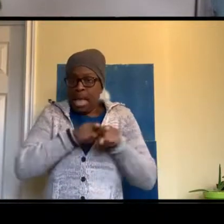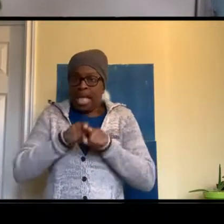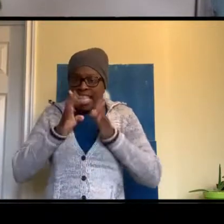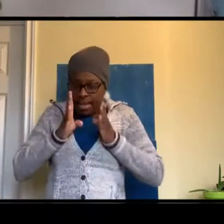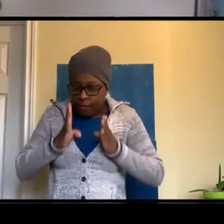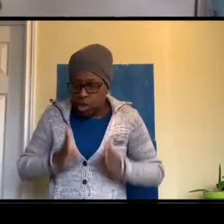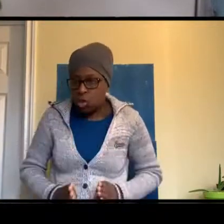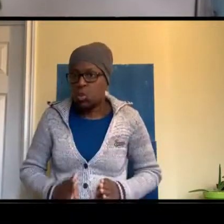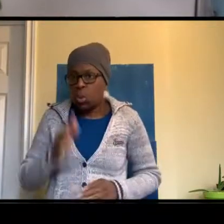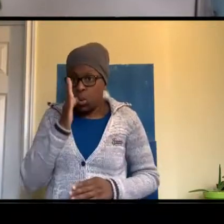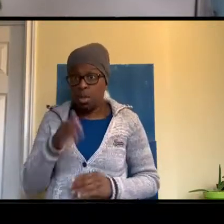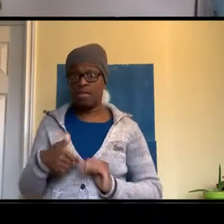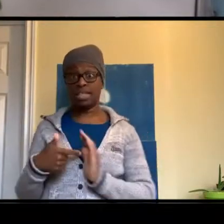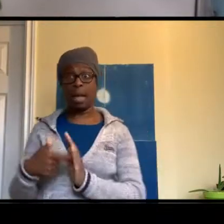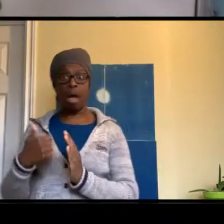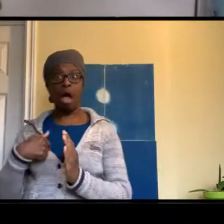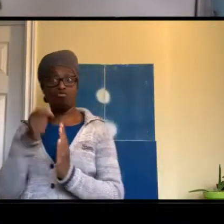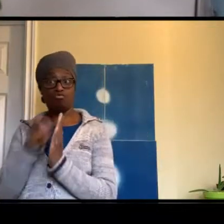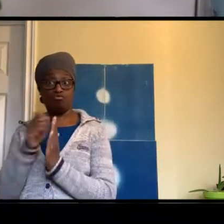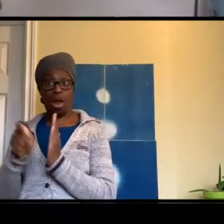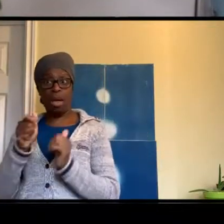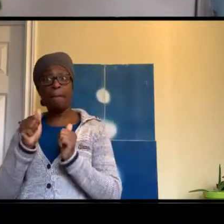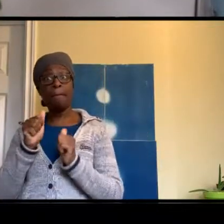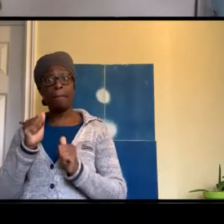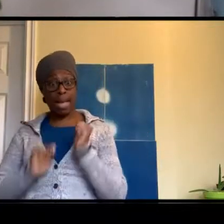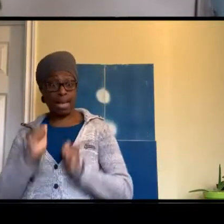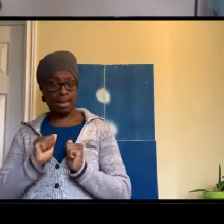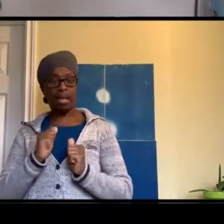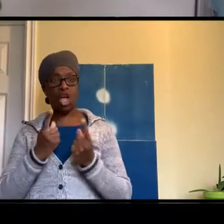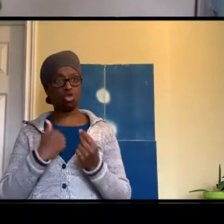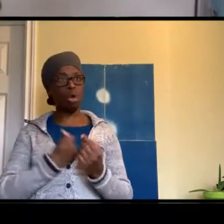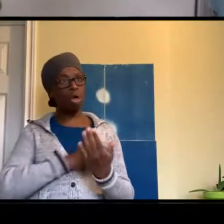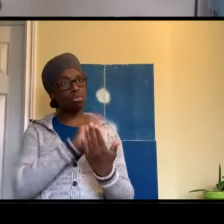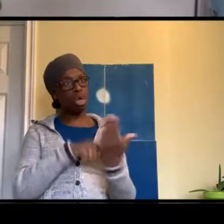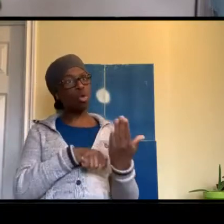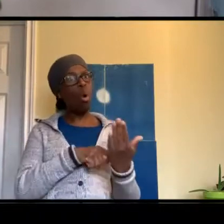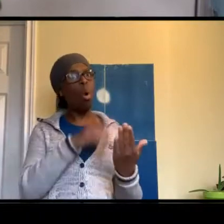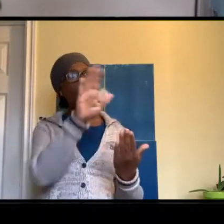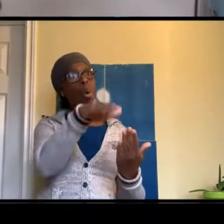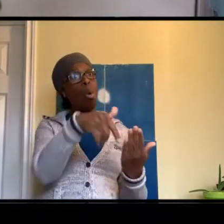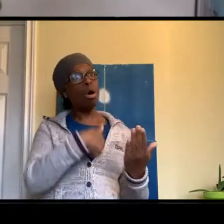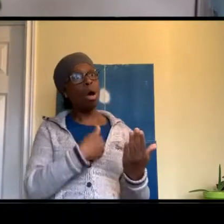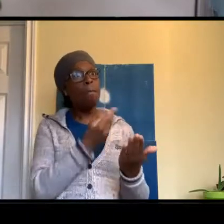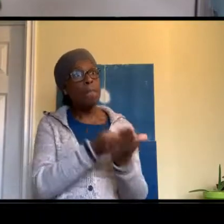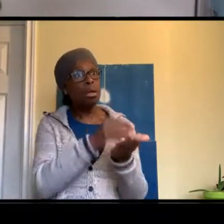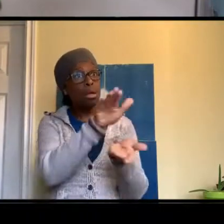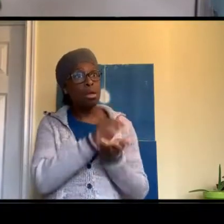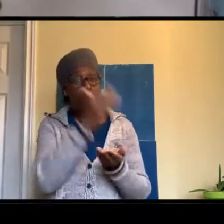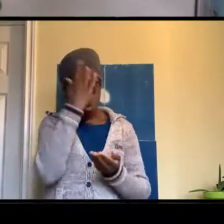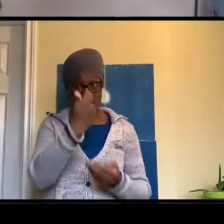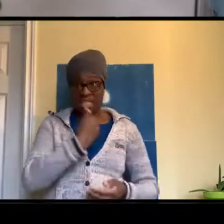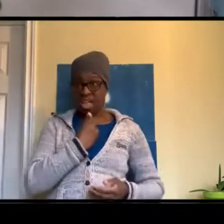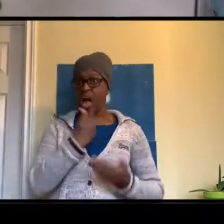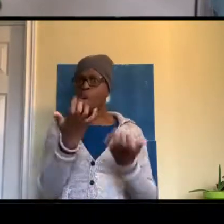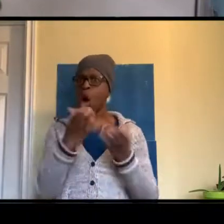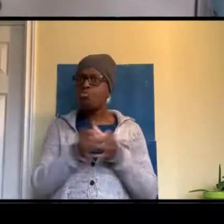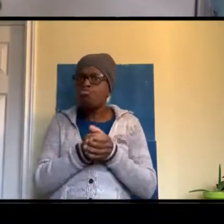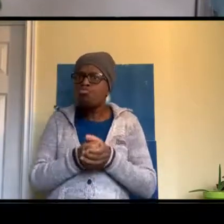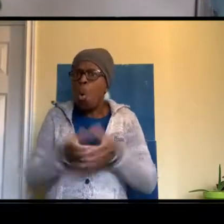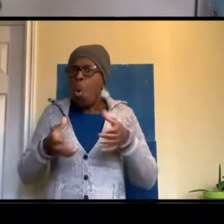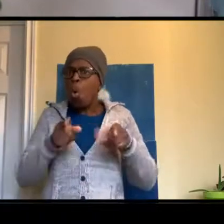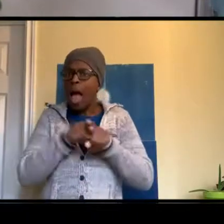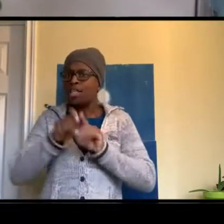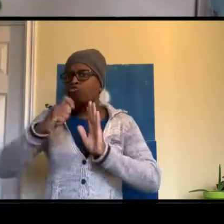when you're writing your grant, frame the grant about yourself. So it can be easy to sort of say, we're a